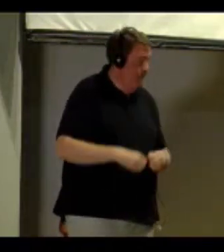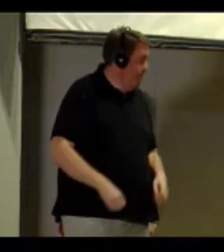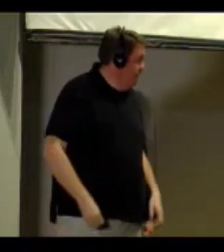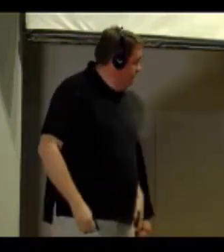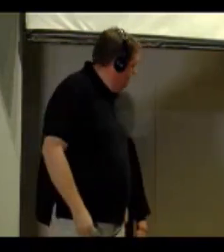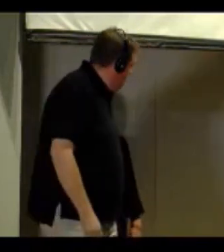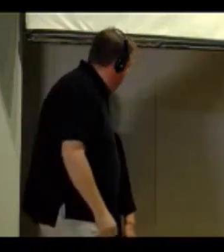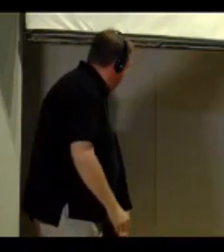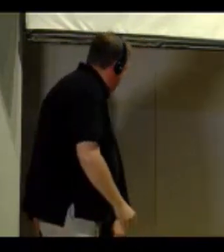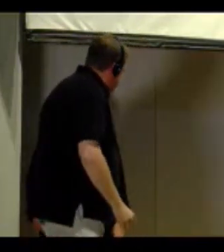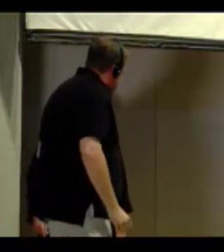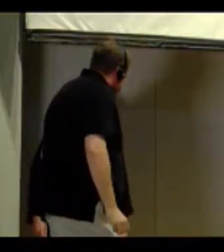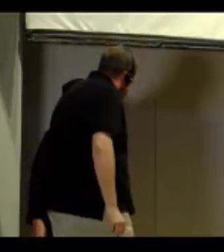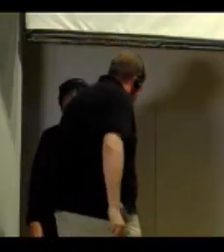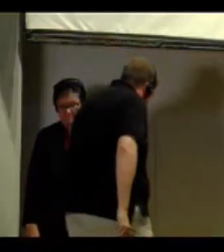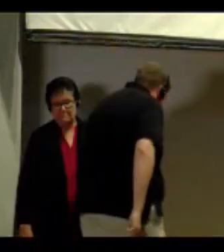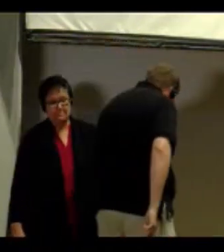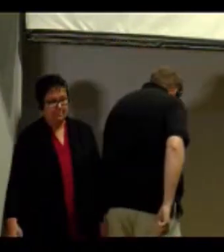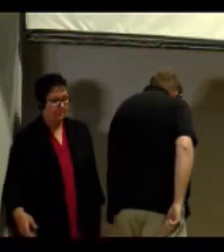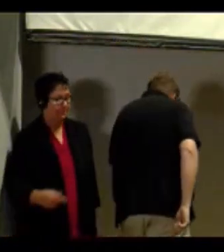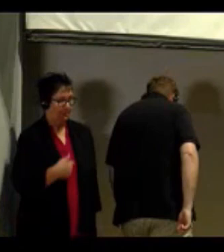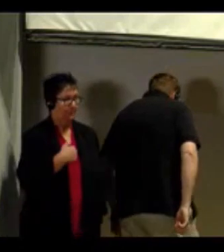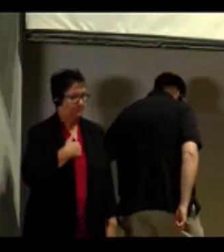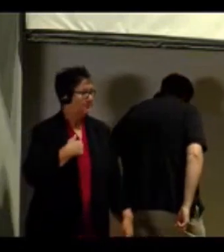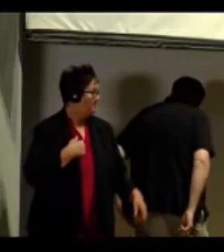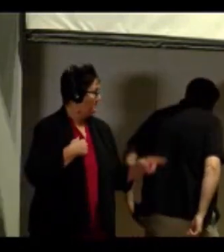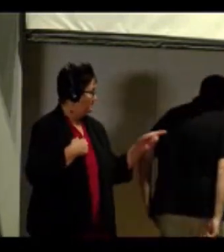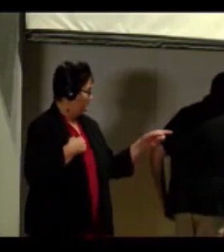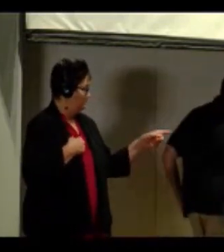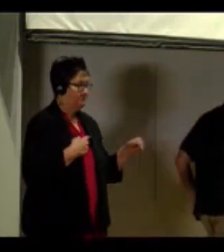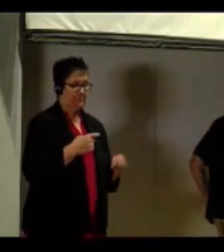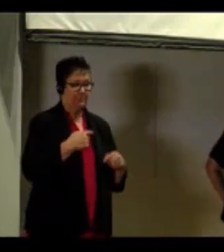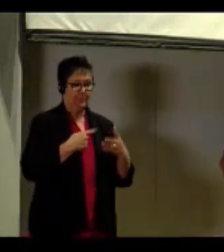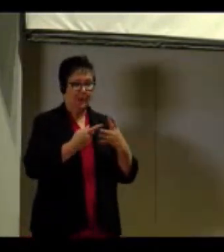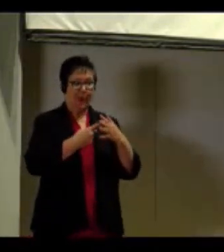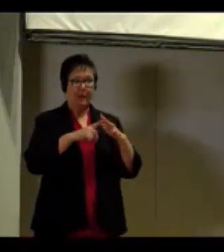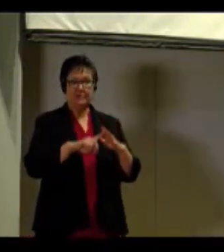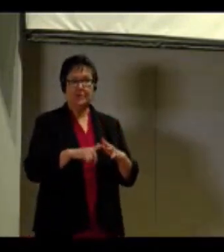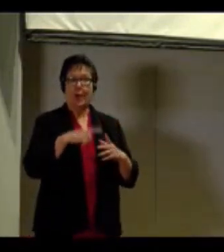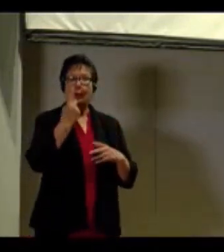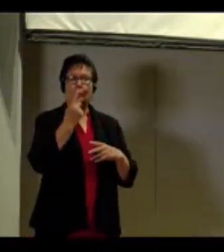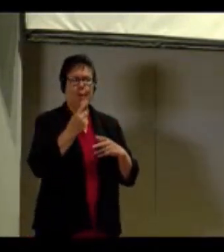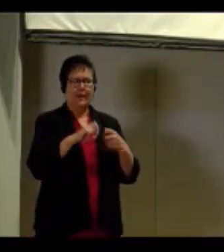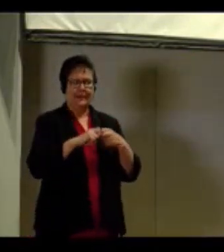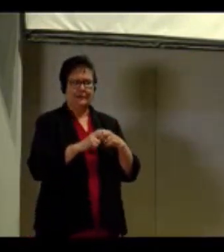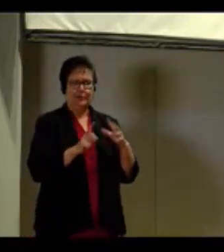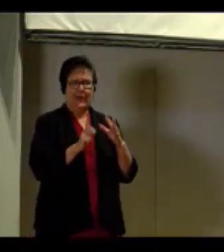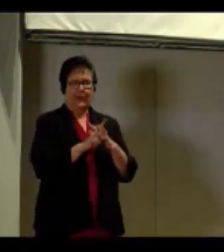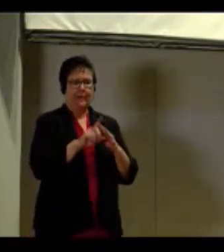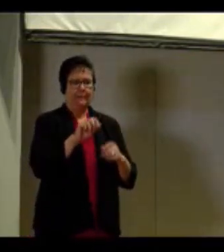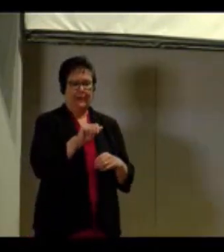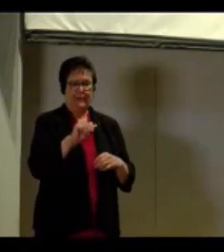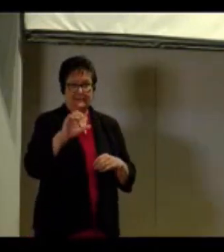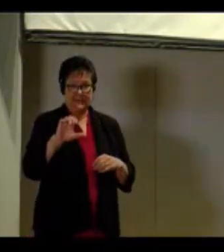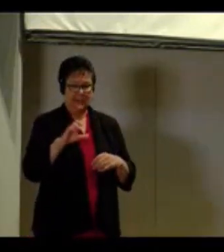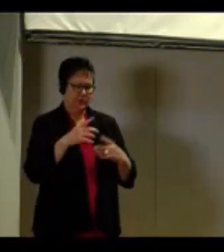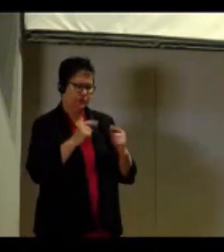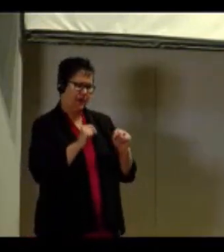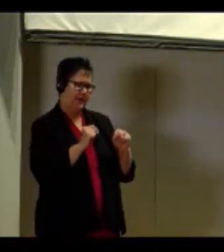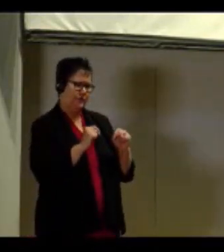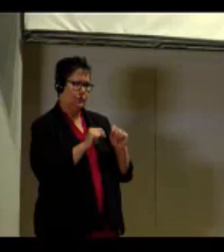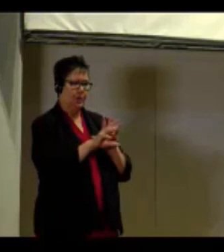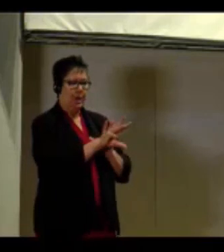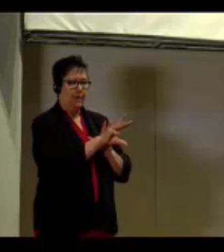I'll start by saying one issue that came up in the American Art Collaborative is in trying to model our